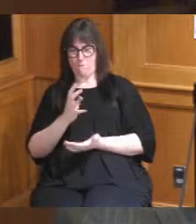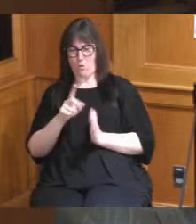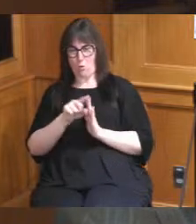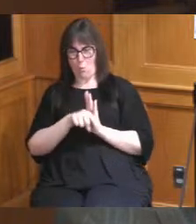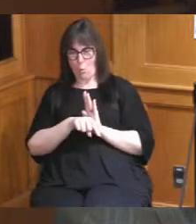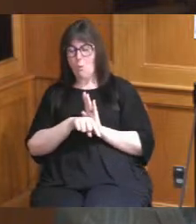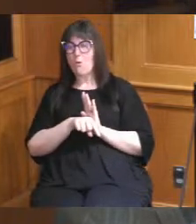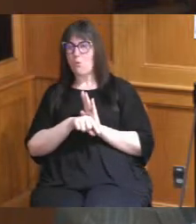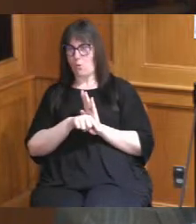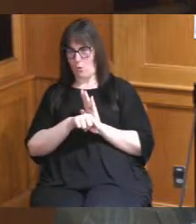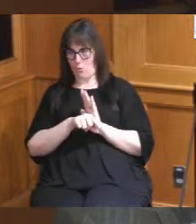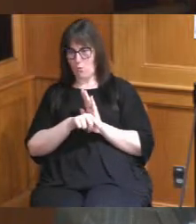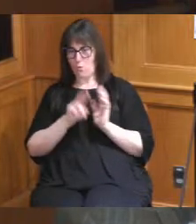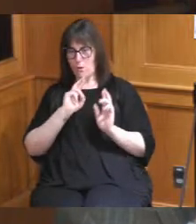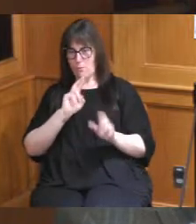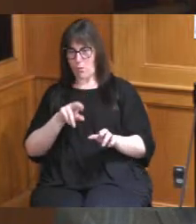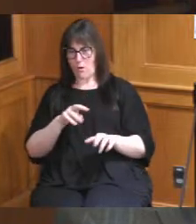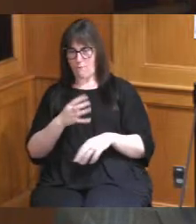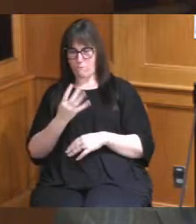report it had, we only had spent